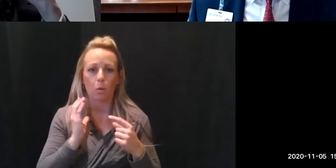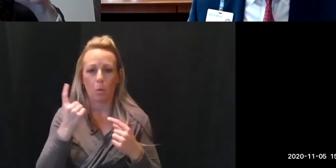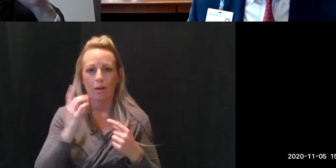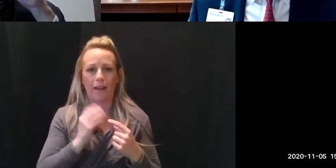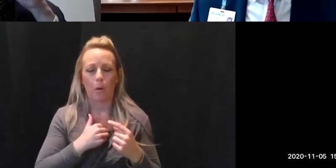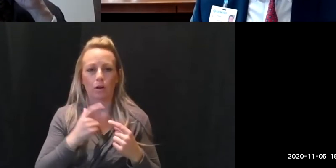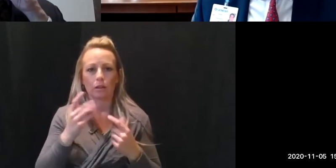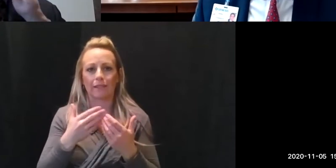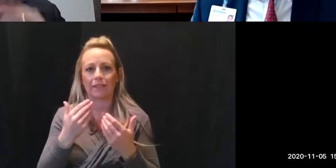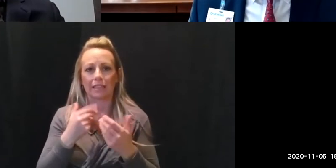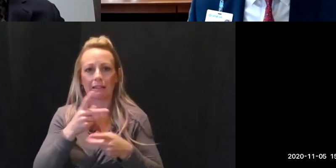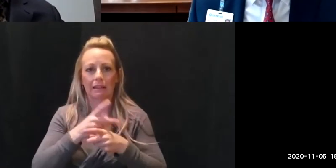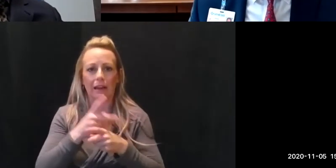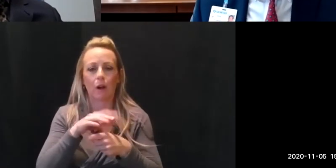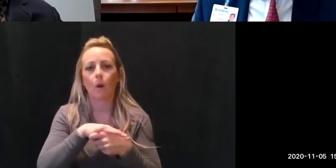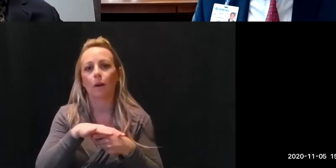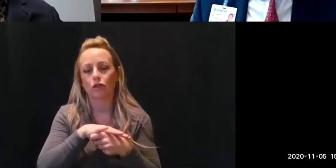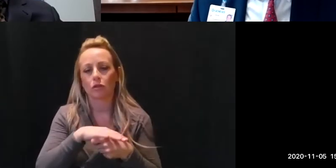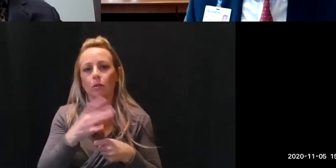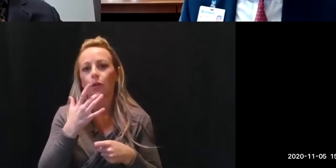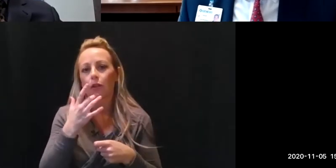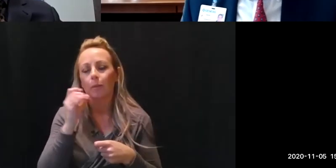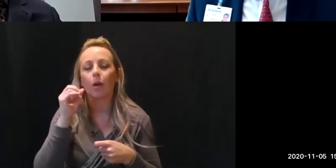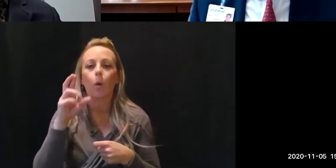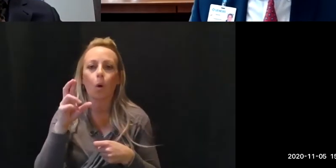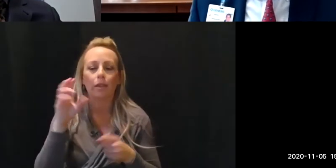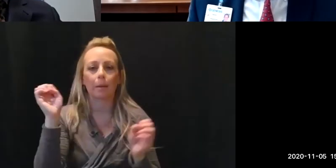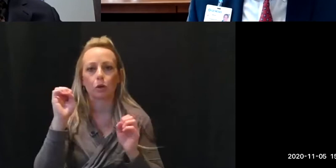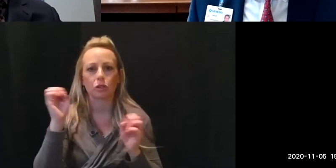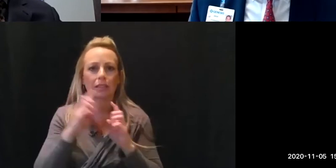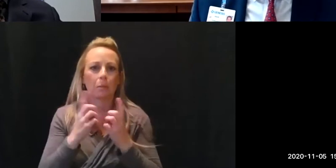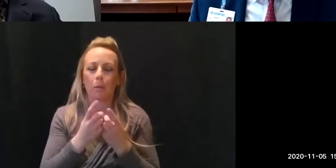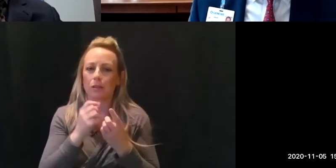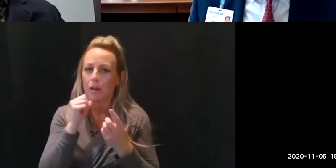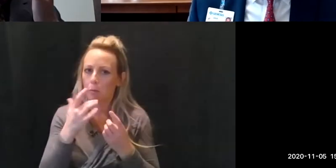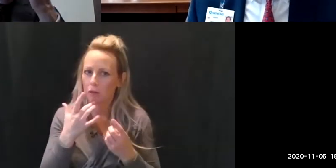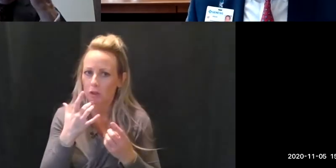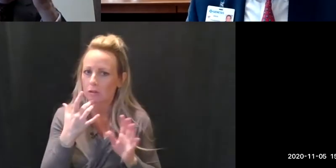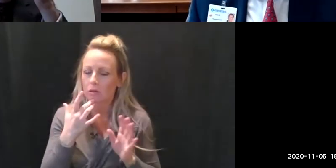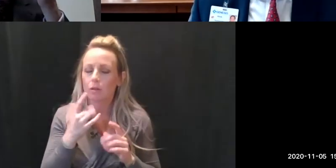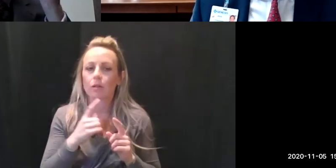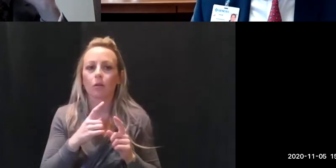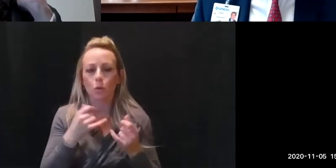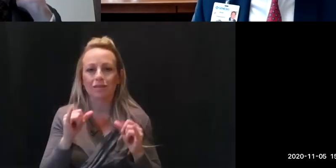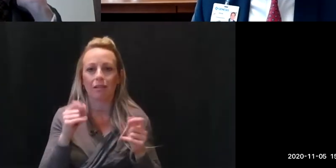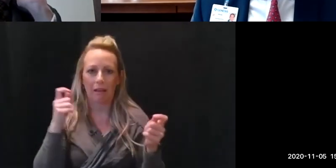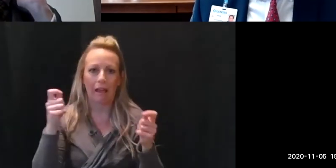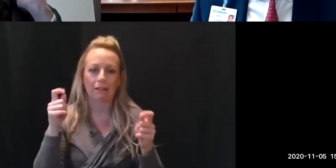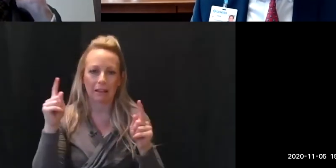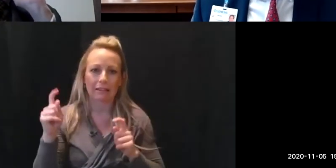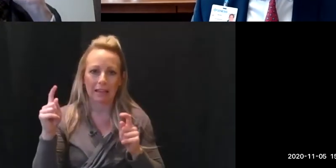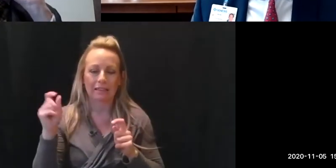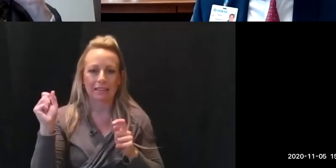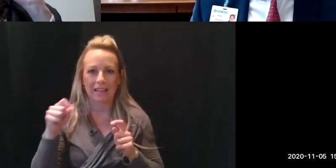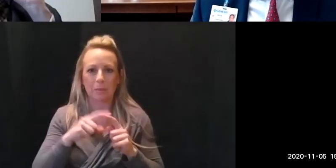care locations, preferably, or to the emergency department, which isn't preferred. We are still handling the tests. It just means we